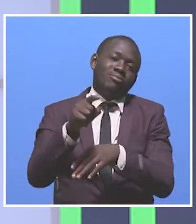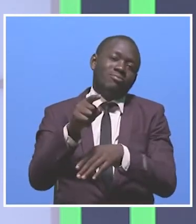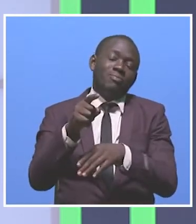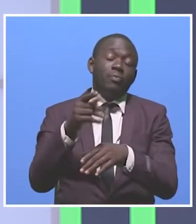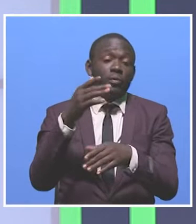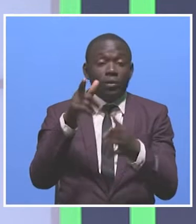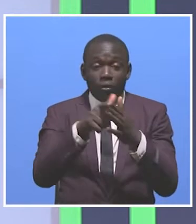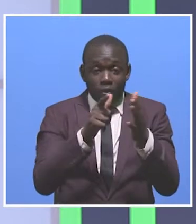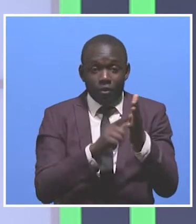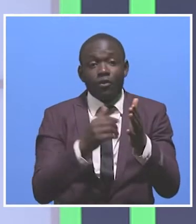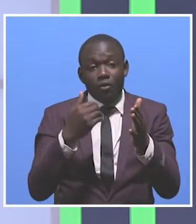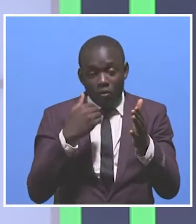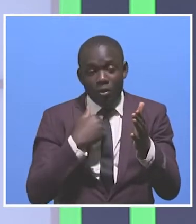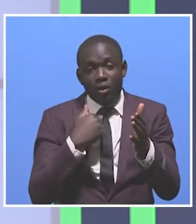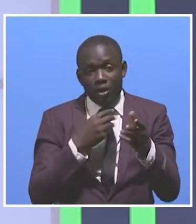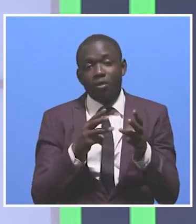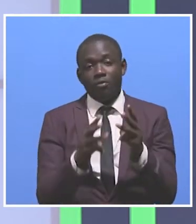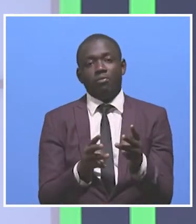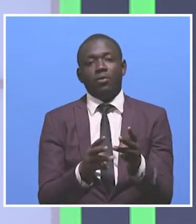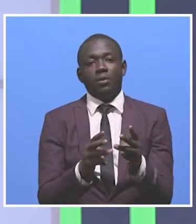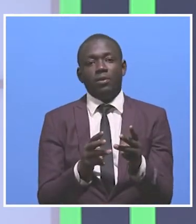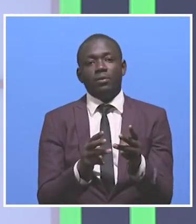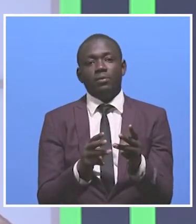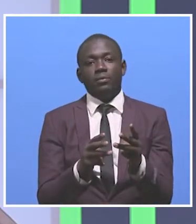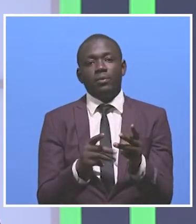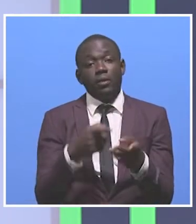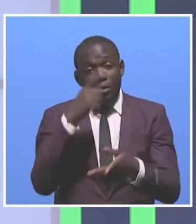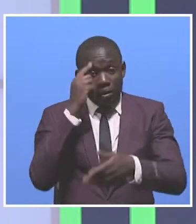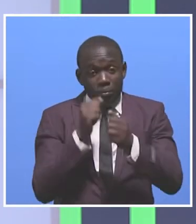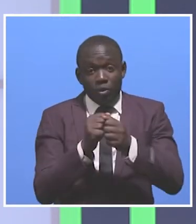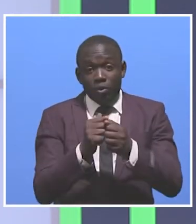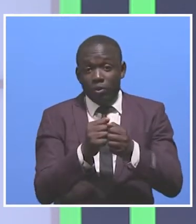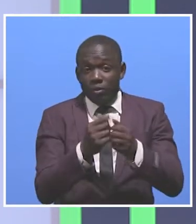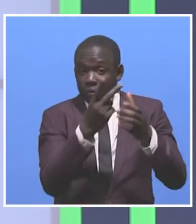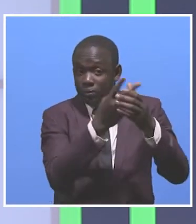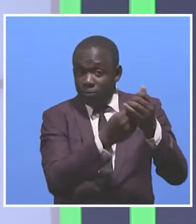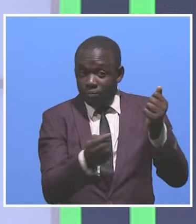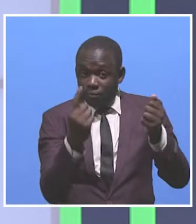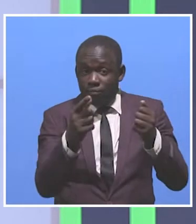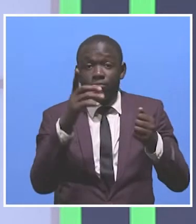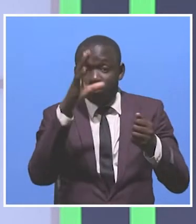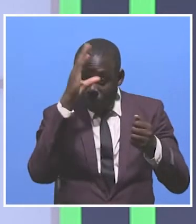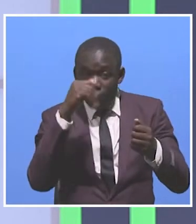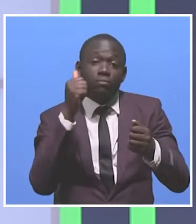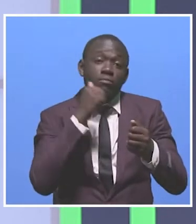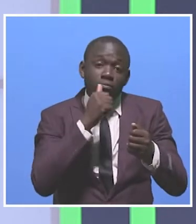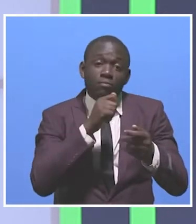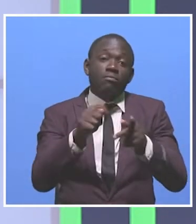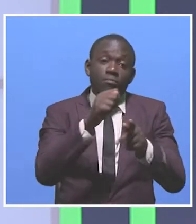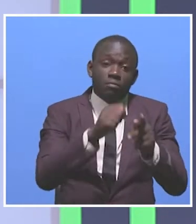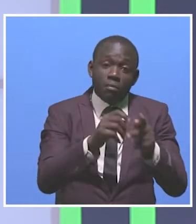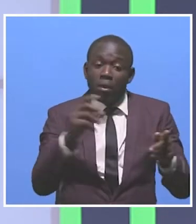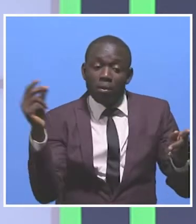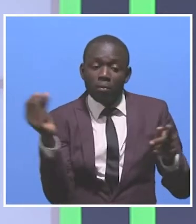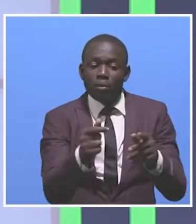the legal process takes care of such, because it's a minor by a minor. Yes. Okay, but those older